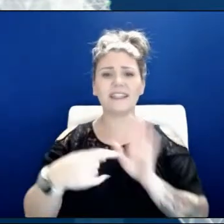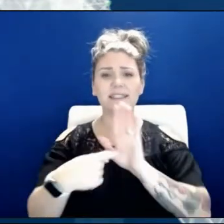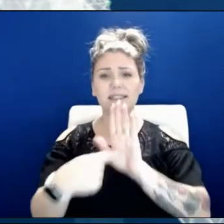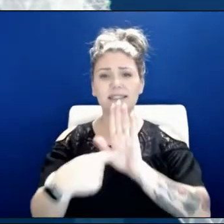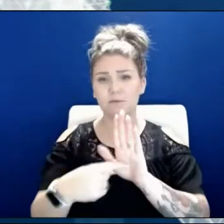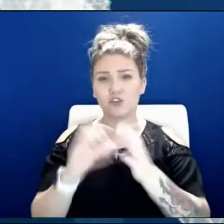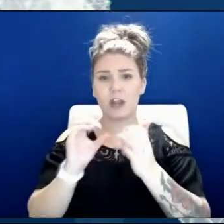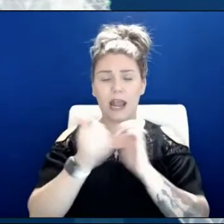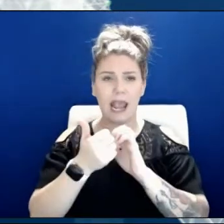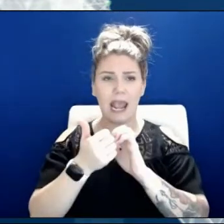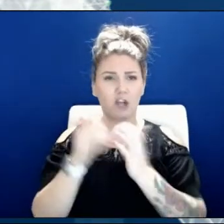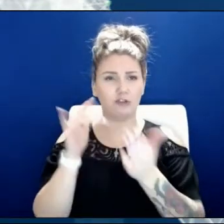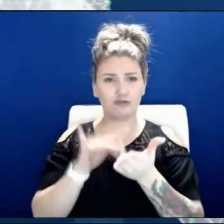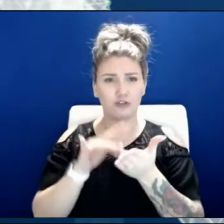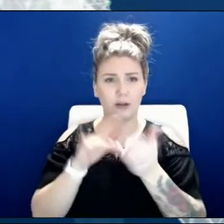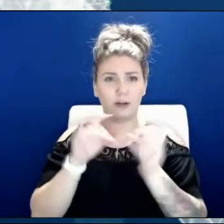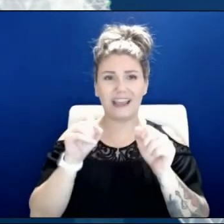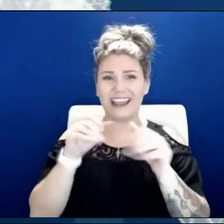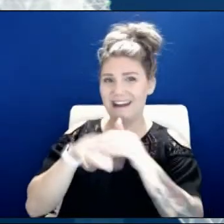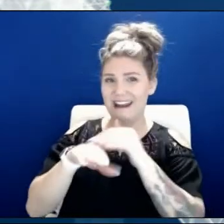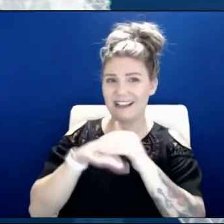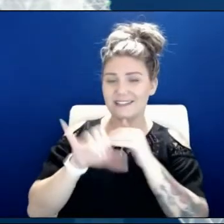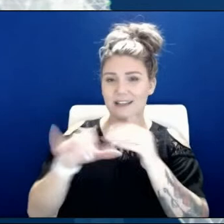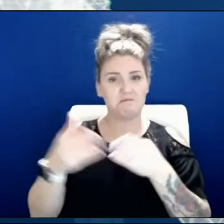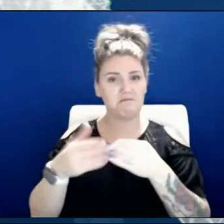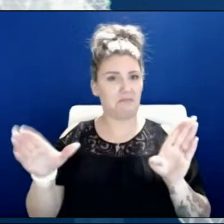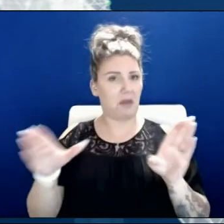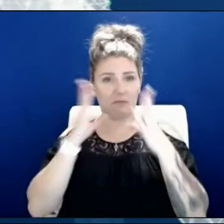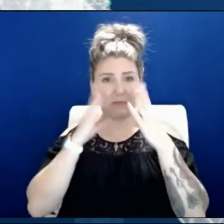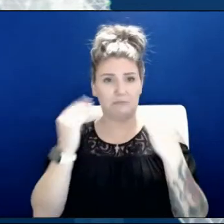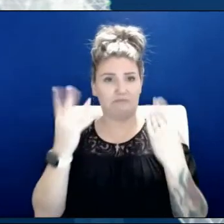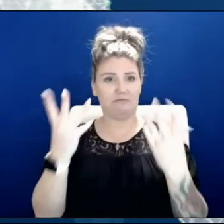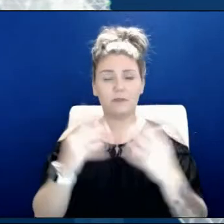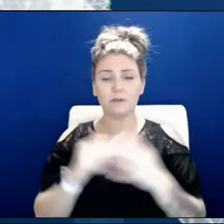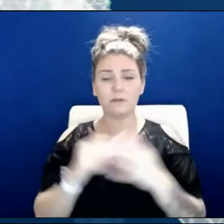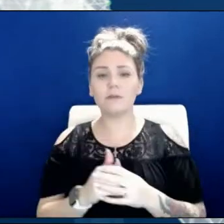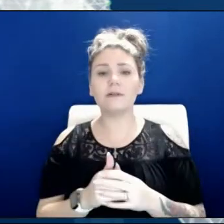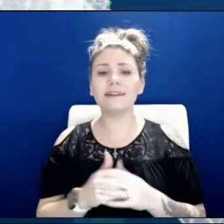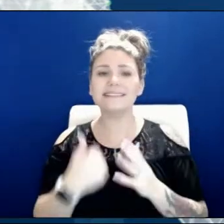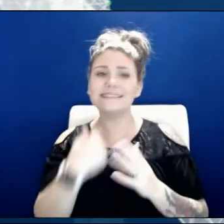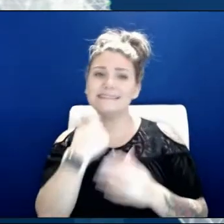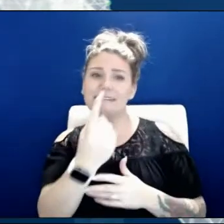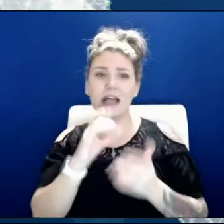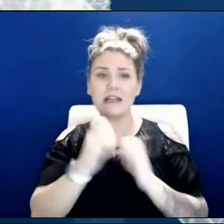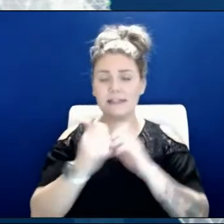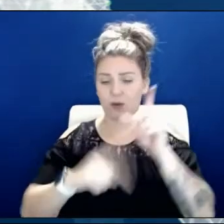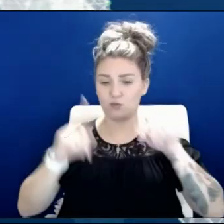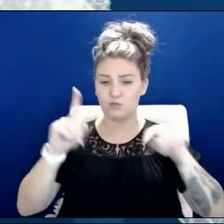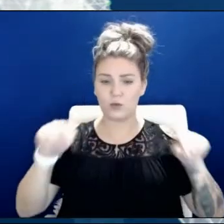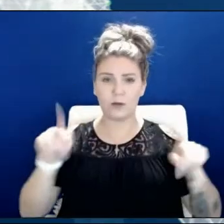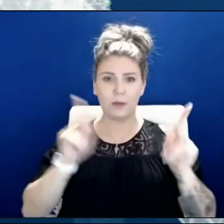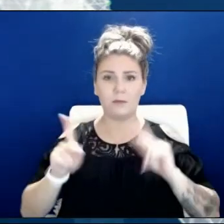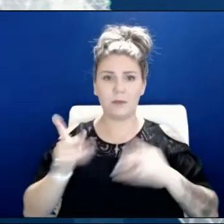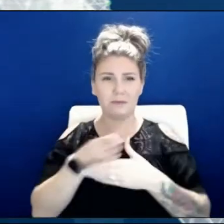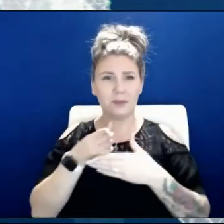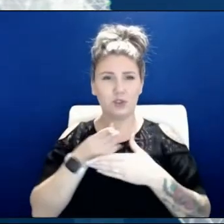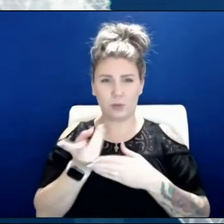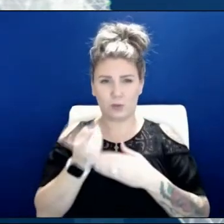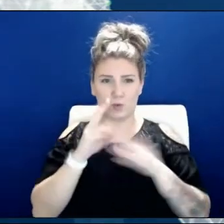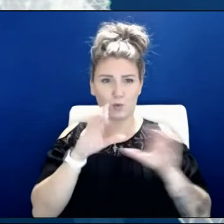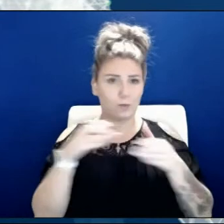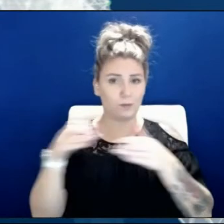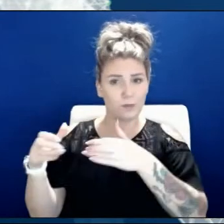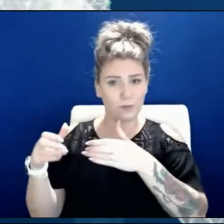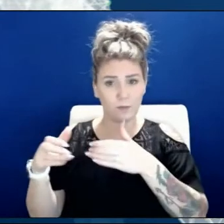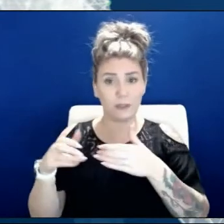trial, and you can actually go access this, public available data, and it tells you how they randomize people in between the 2 groups. And that's something that we